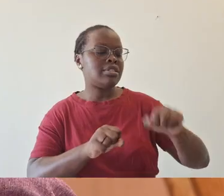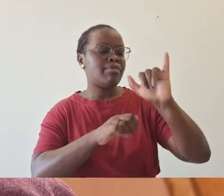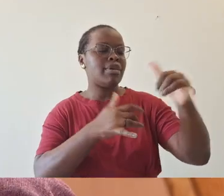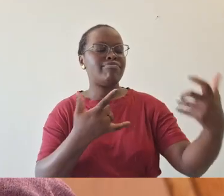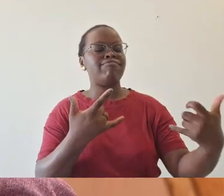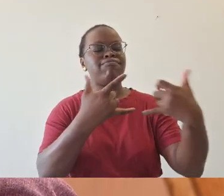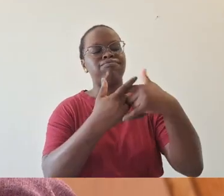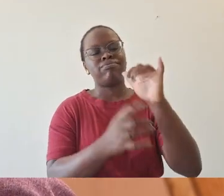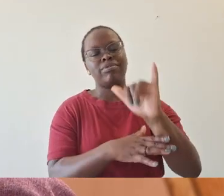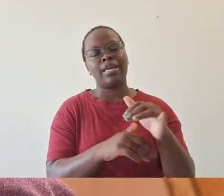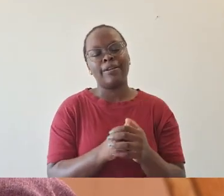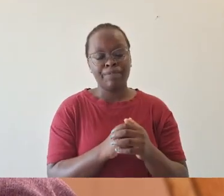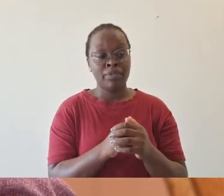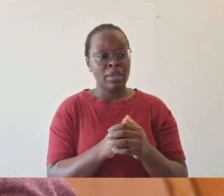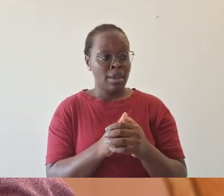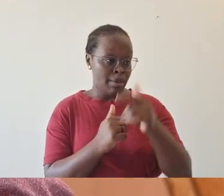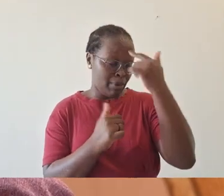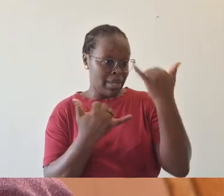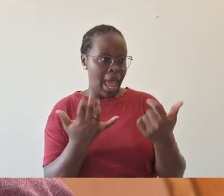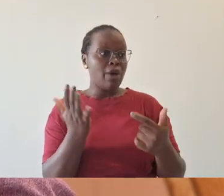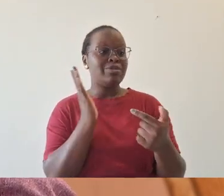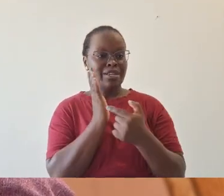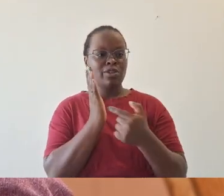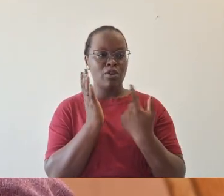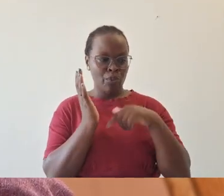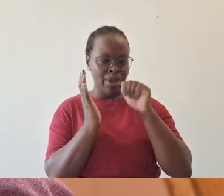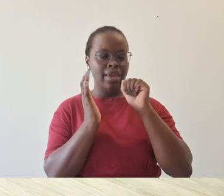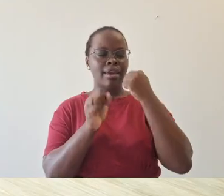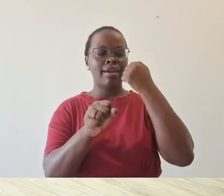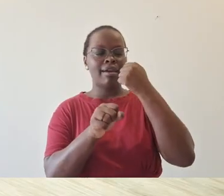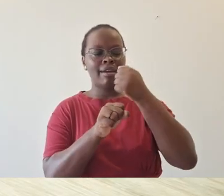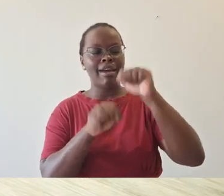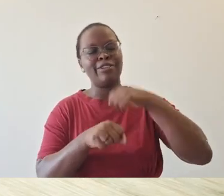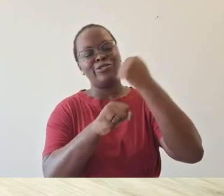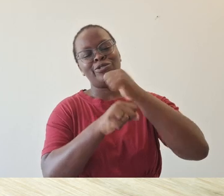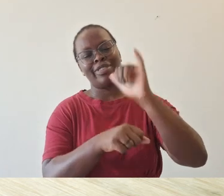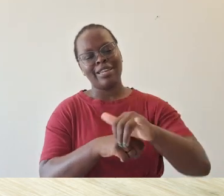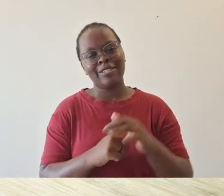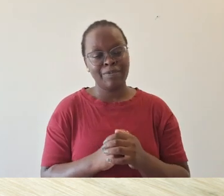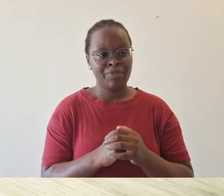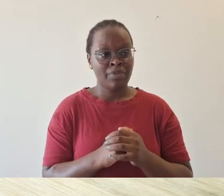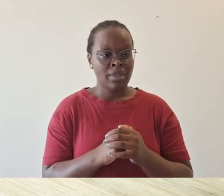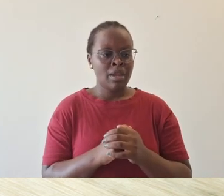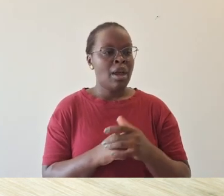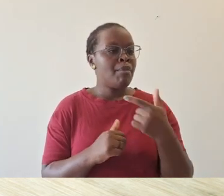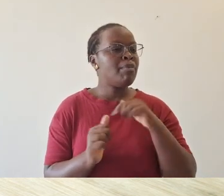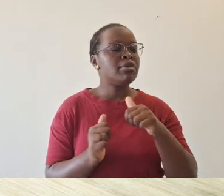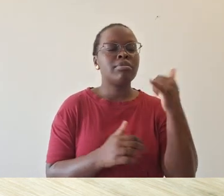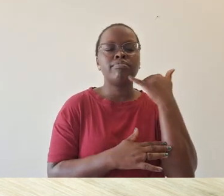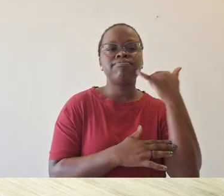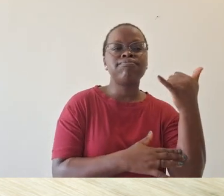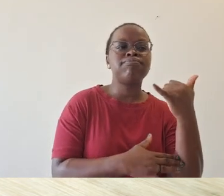And technology could be one way of doing it. All of us have cameras in our houses. You can be able to monitor what your children are doing. You can be able to make that call and